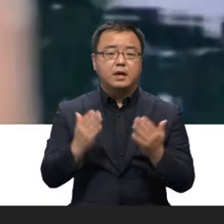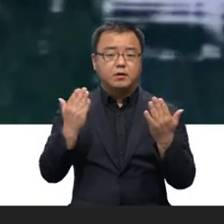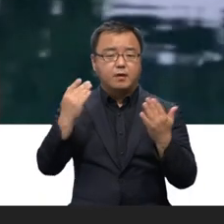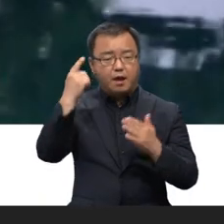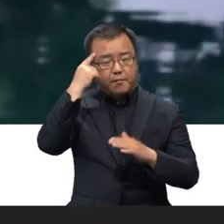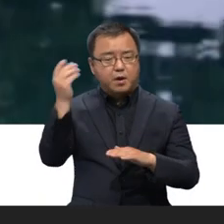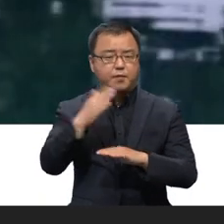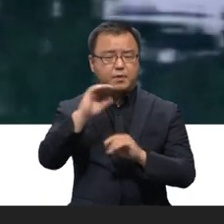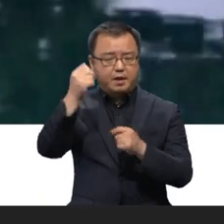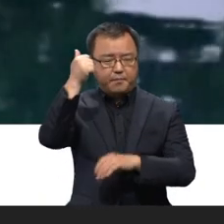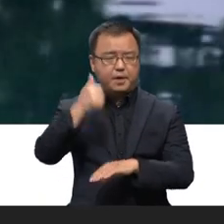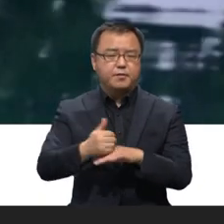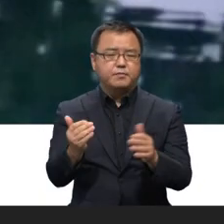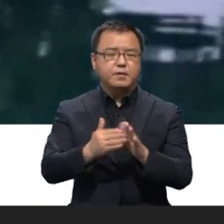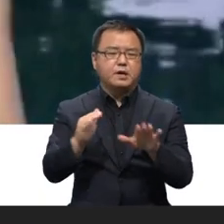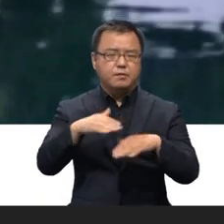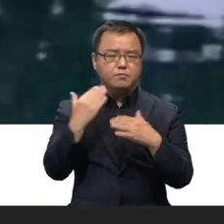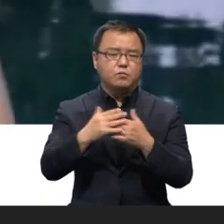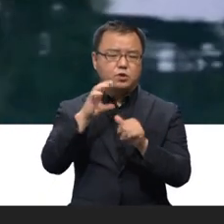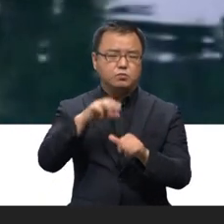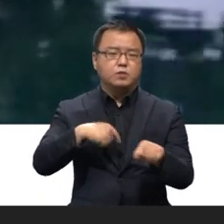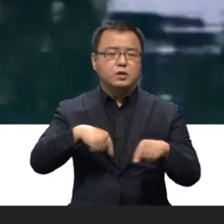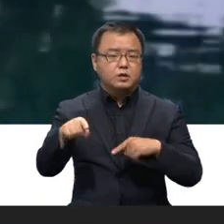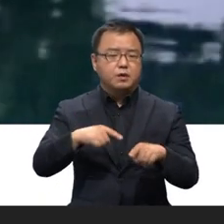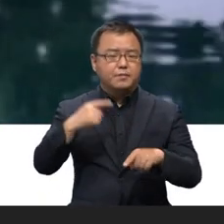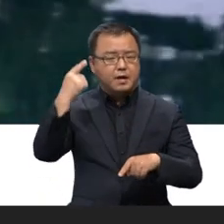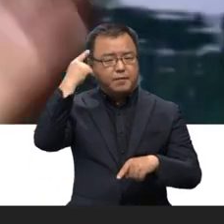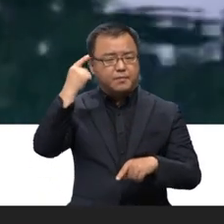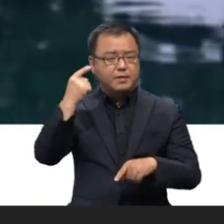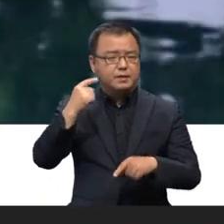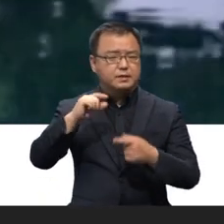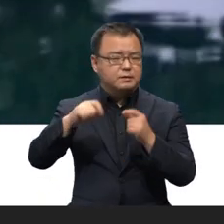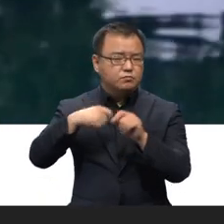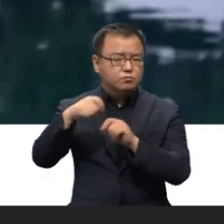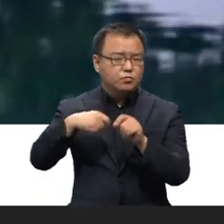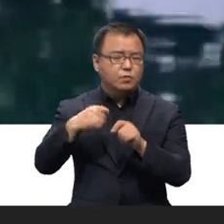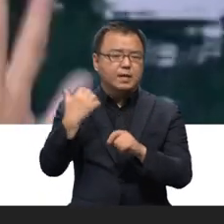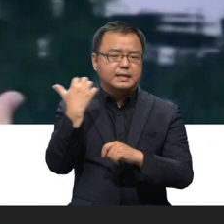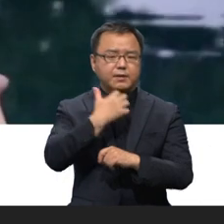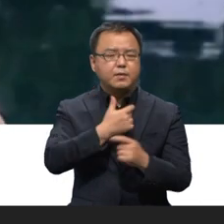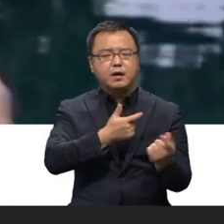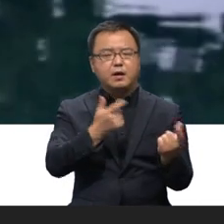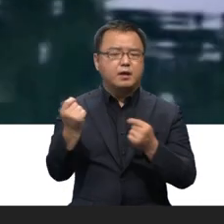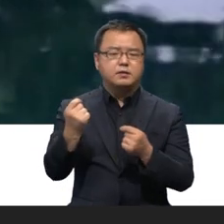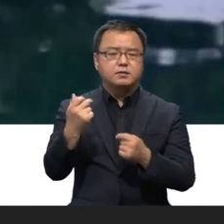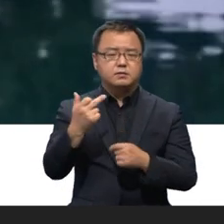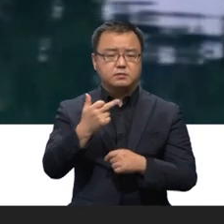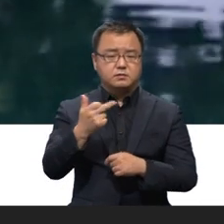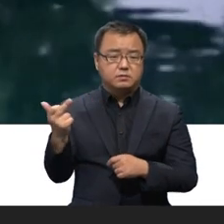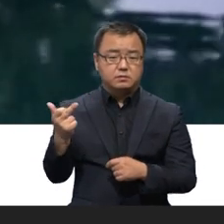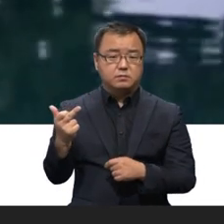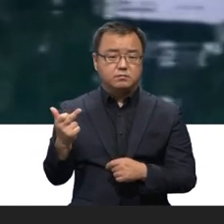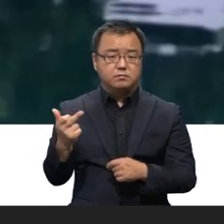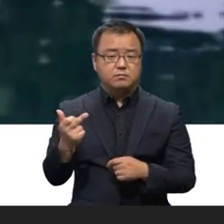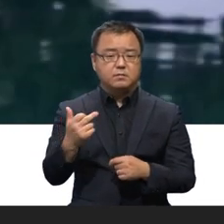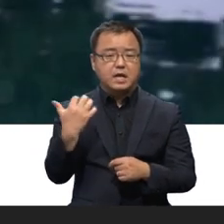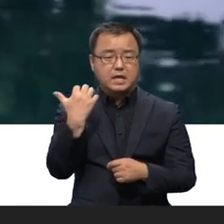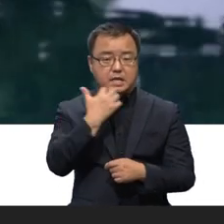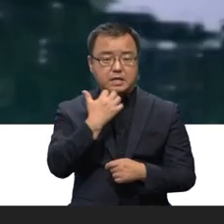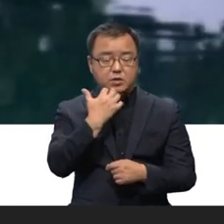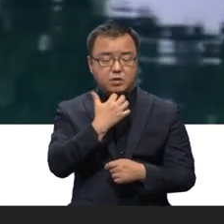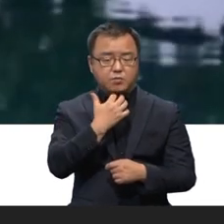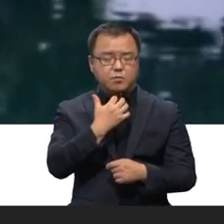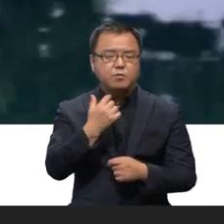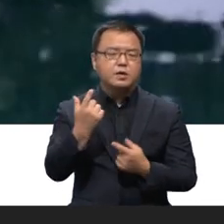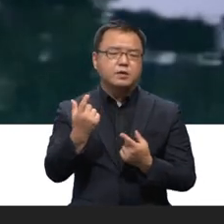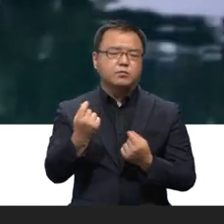They control everything on our body from head to toe. The ribbons have to be of the same color, the same widths. We have to wear the same uniform dresses, even the